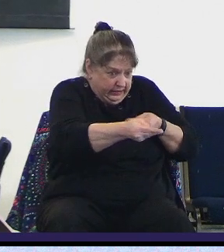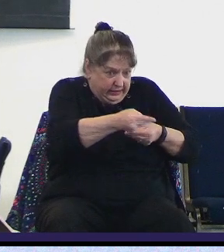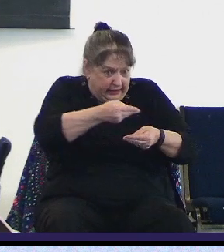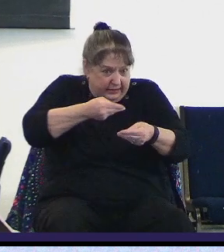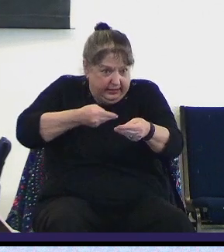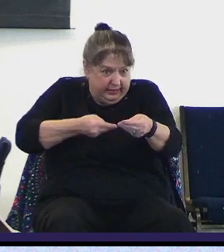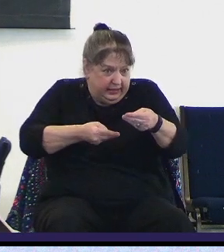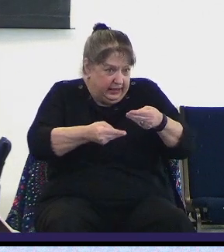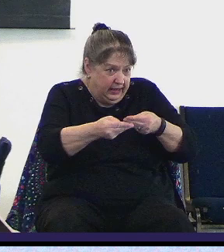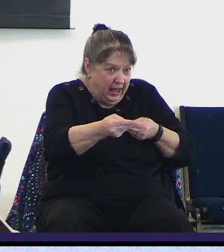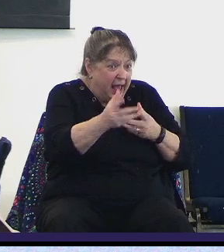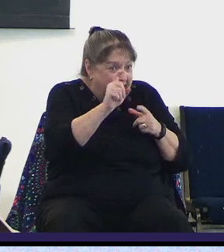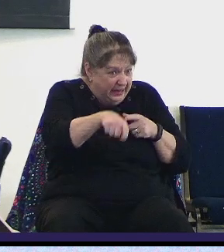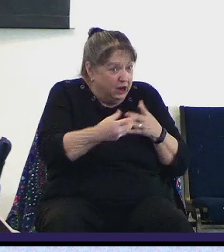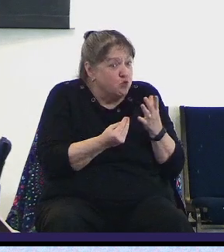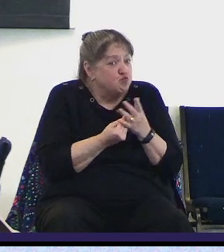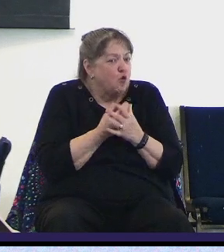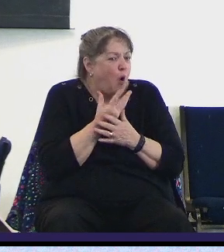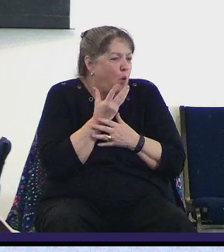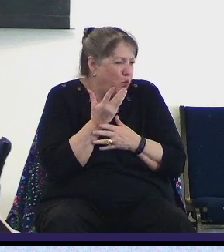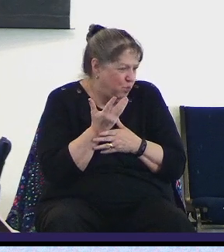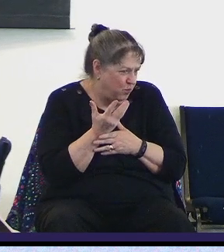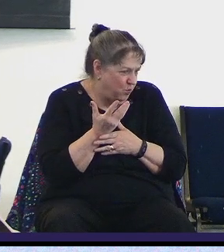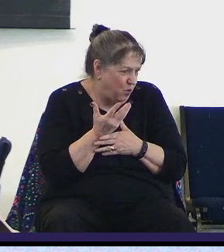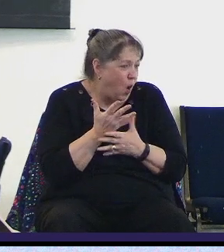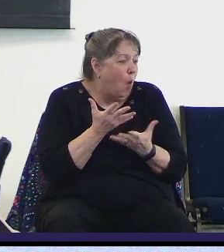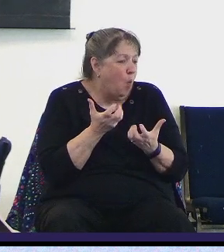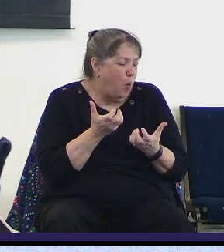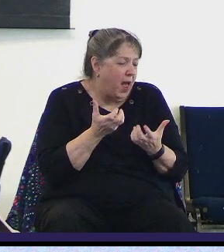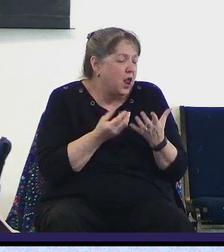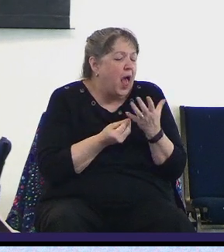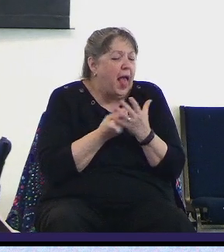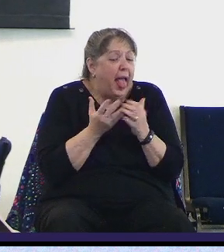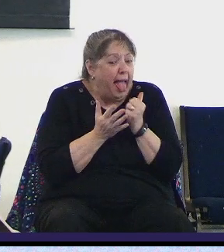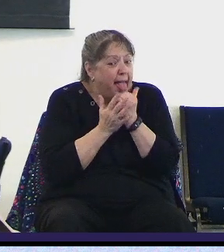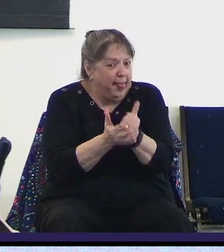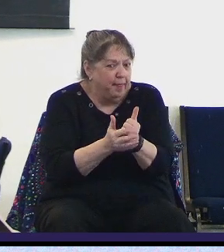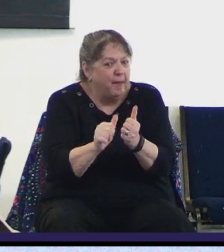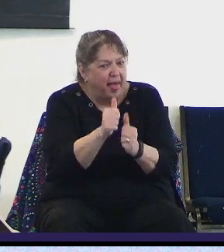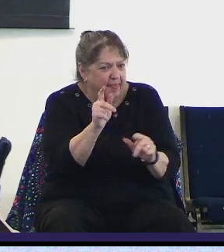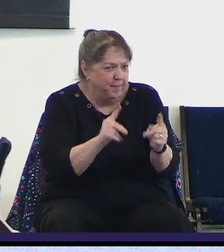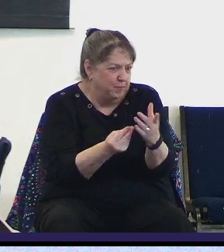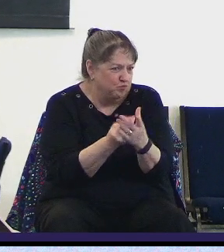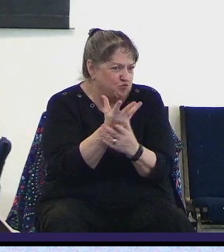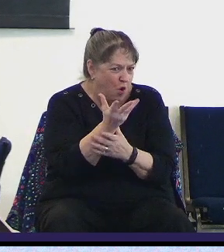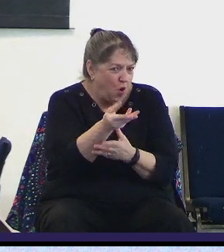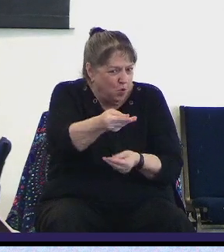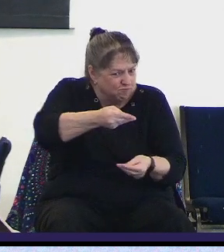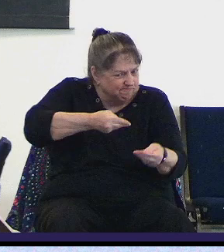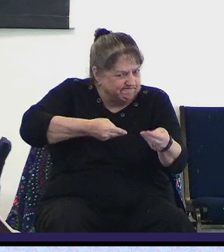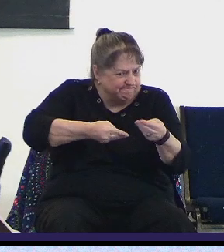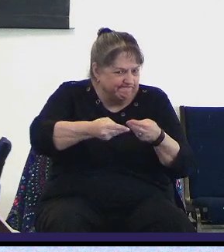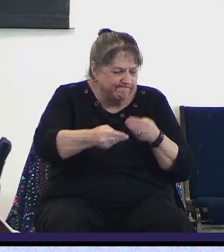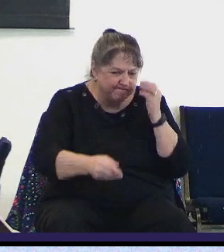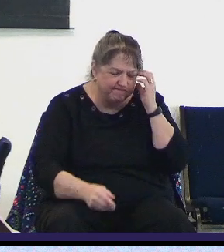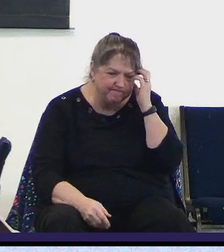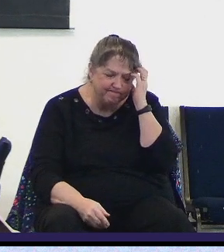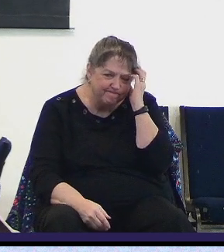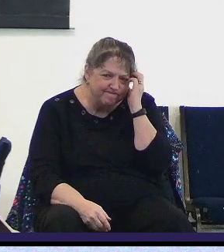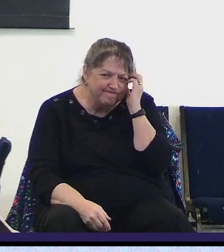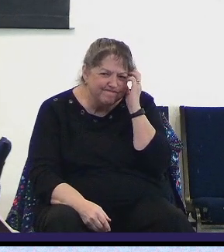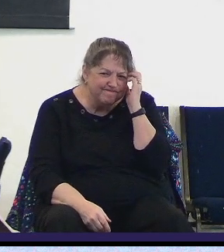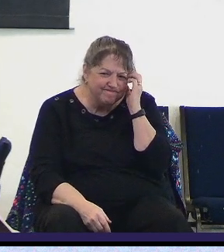desire to grow in Christ, and you need to desire to help others grow in Christ as well. So there is a great difference between